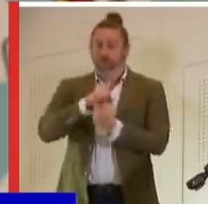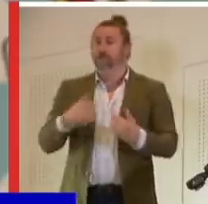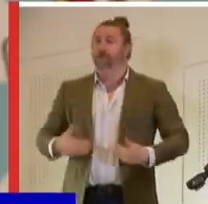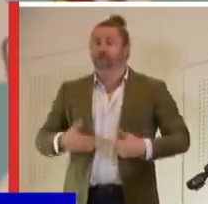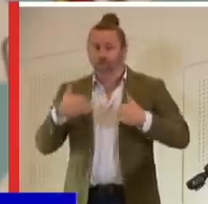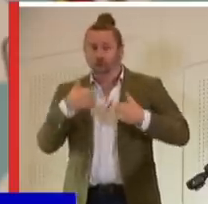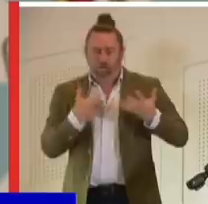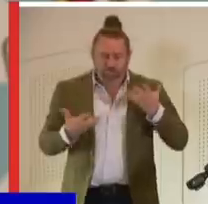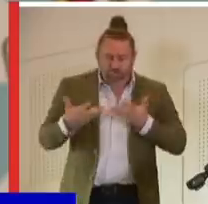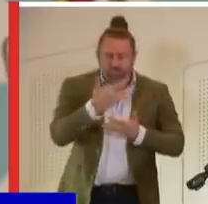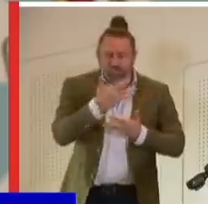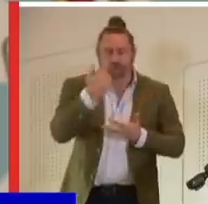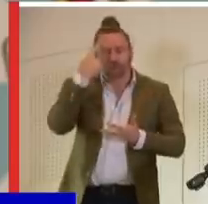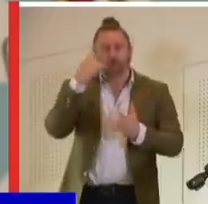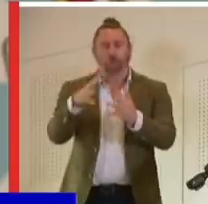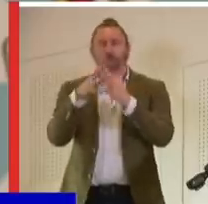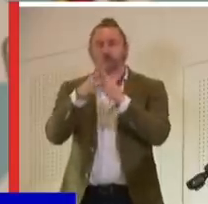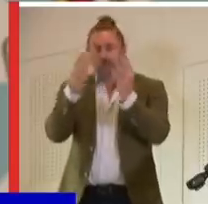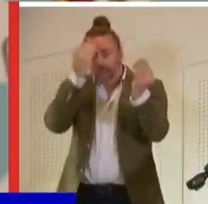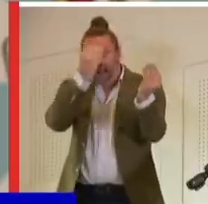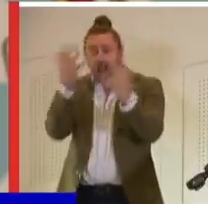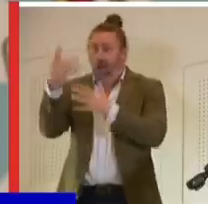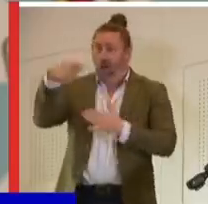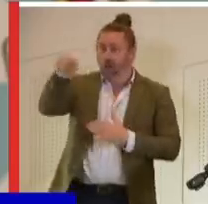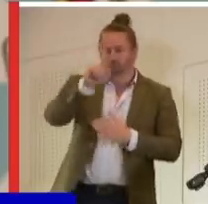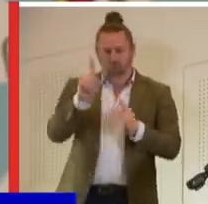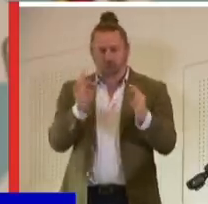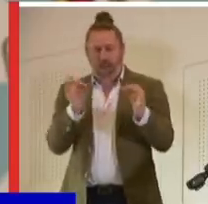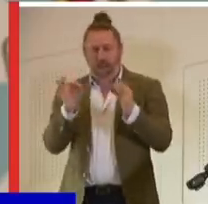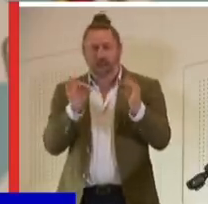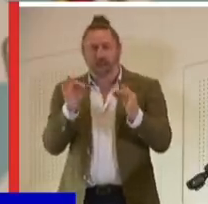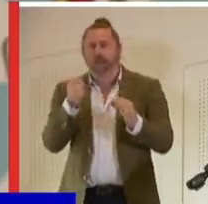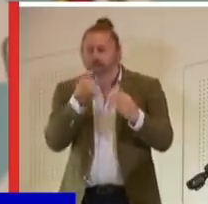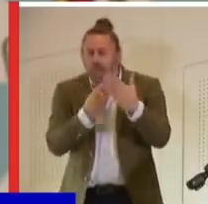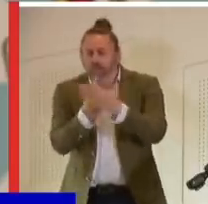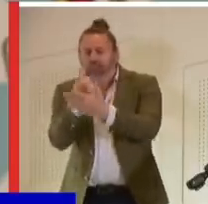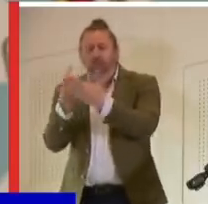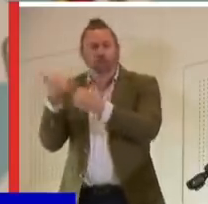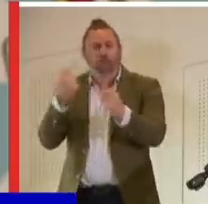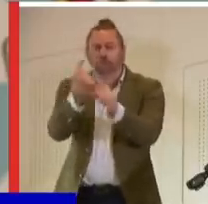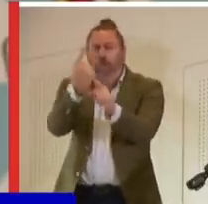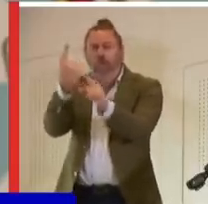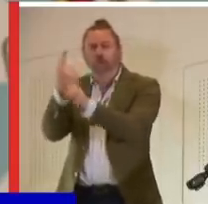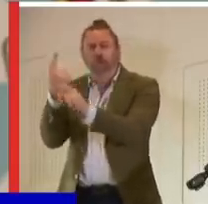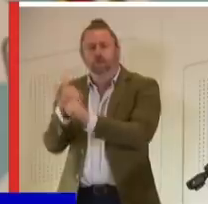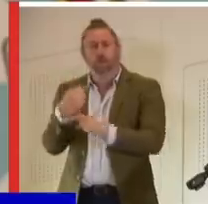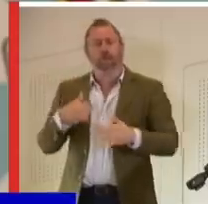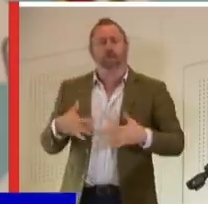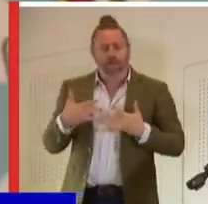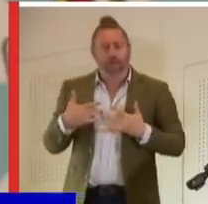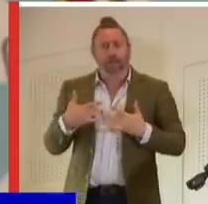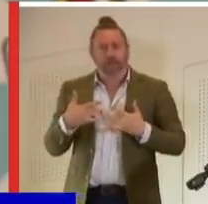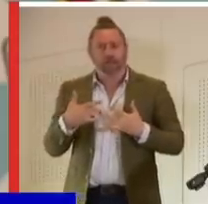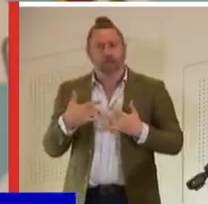today, and we want to update Queensland about a few issues that I think we'll see the possibility